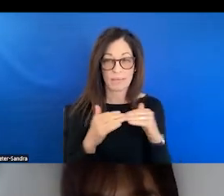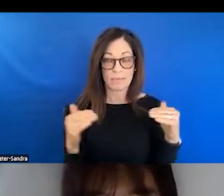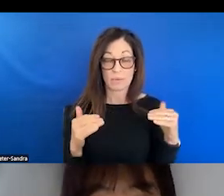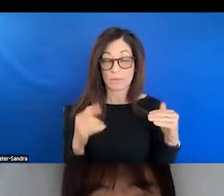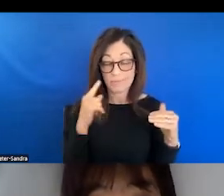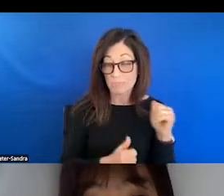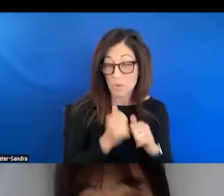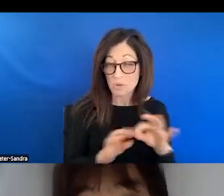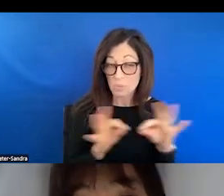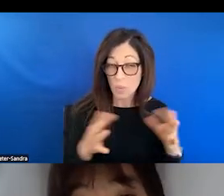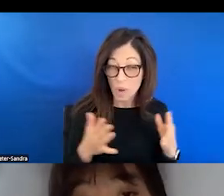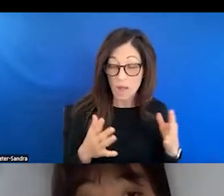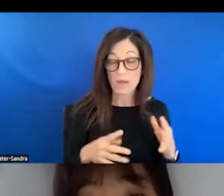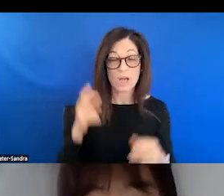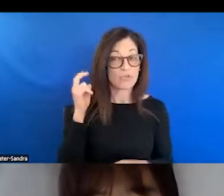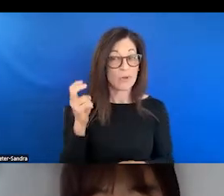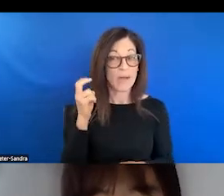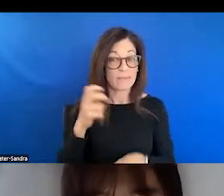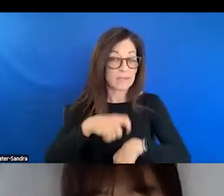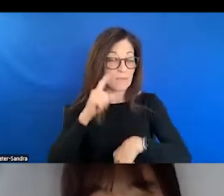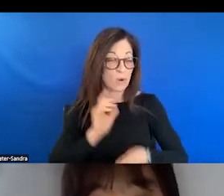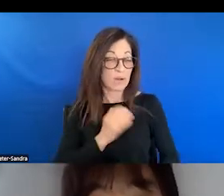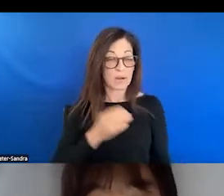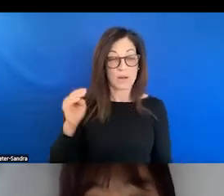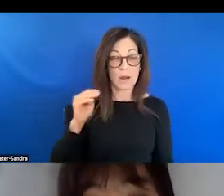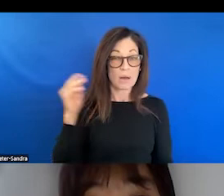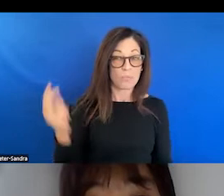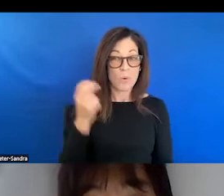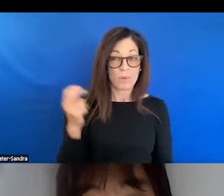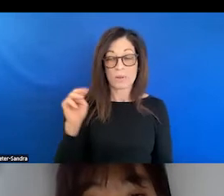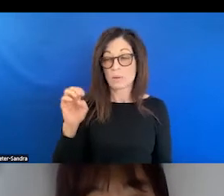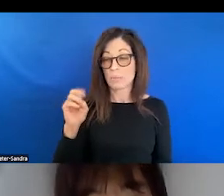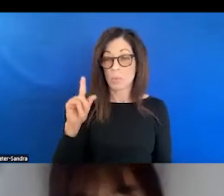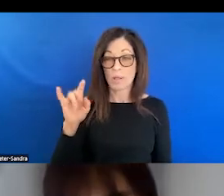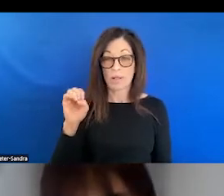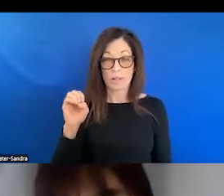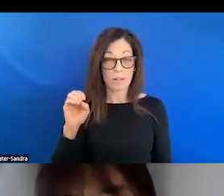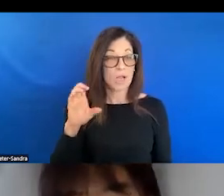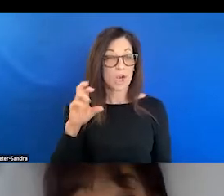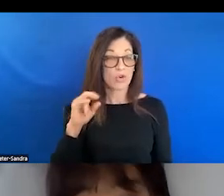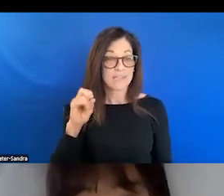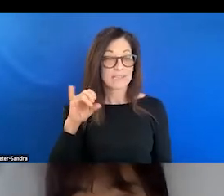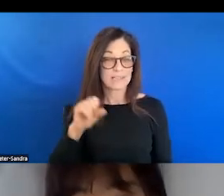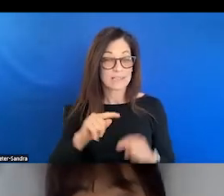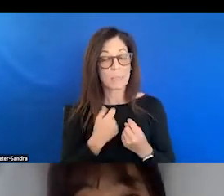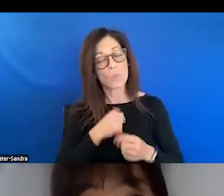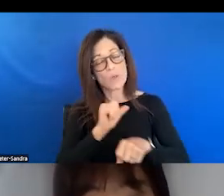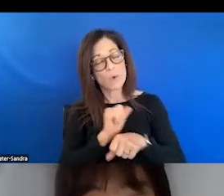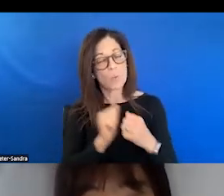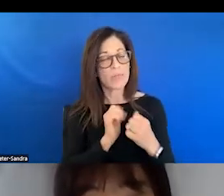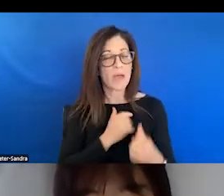thing is the travel time for our mobile crisis team. So we have worked with our